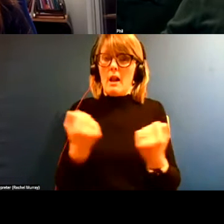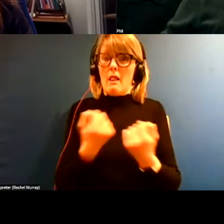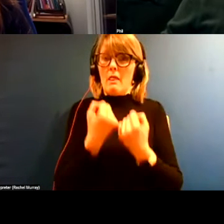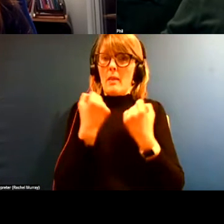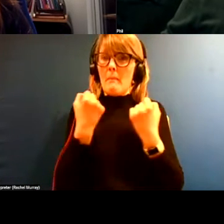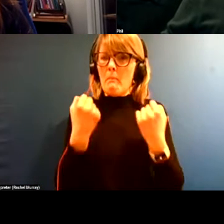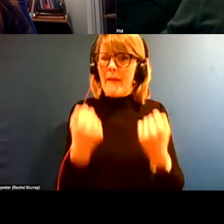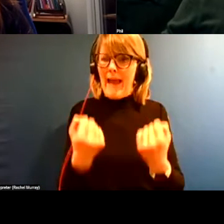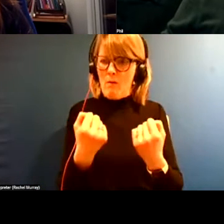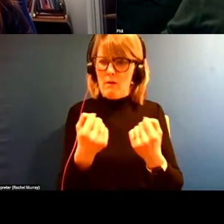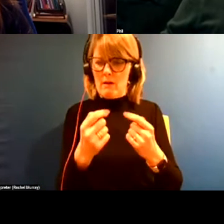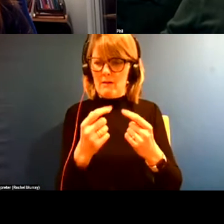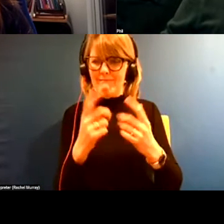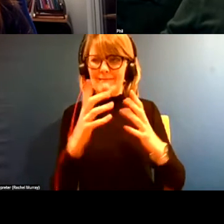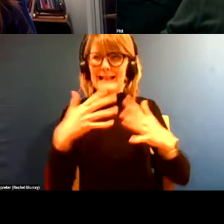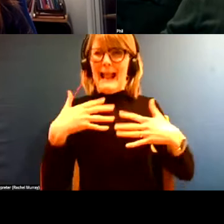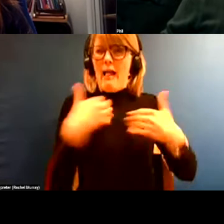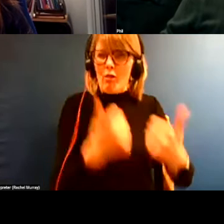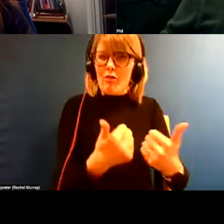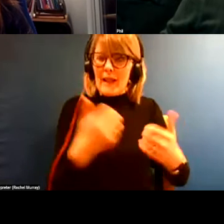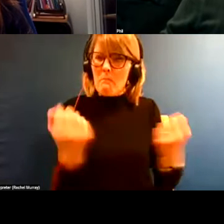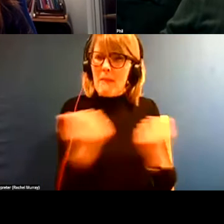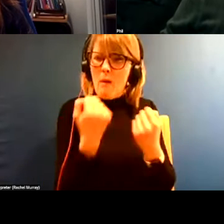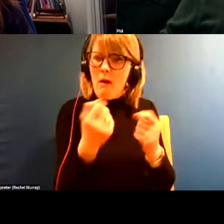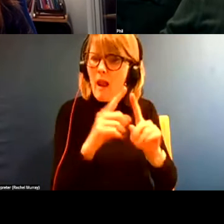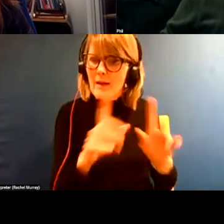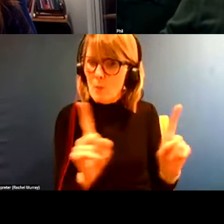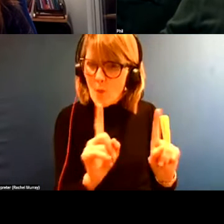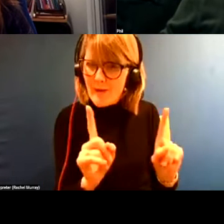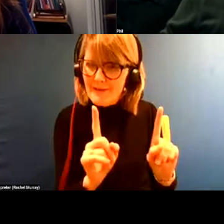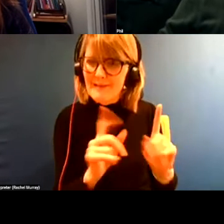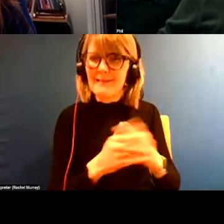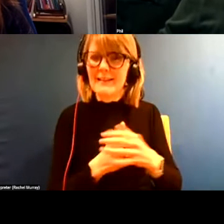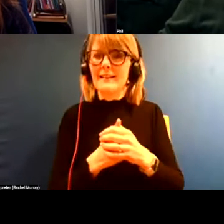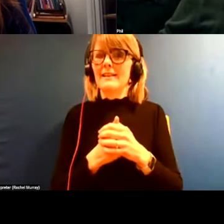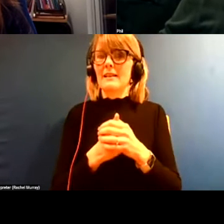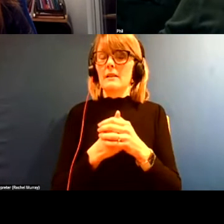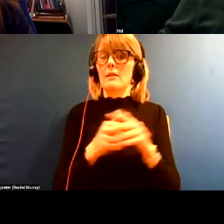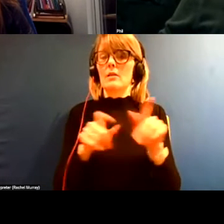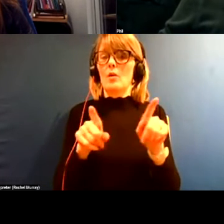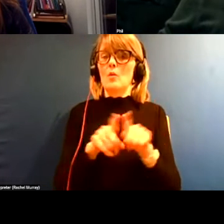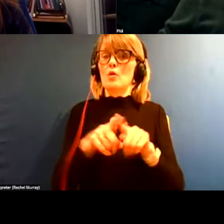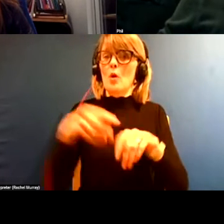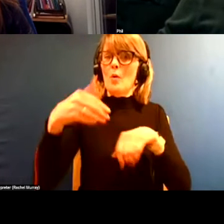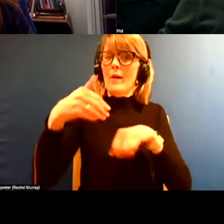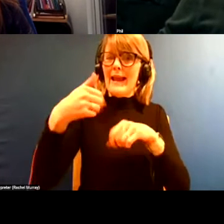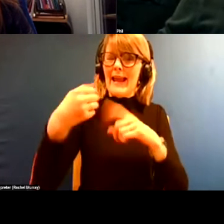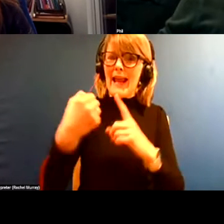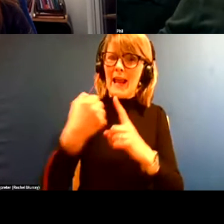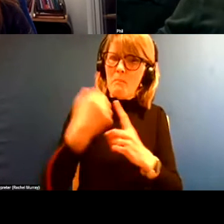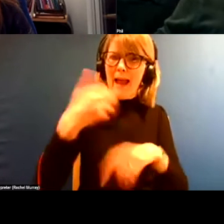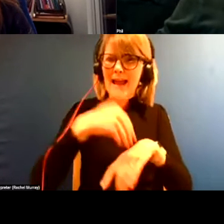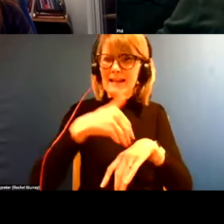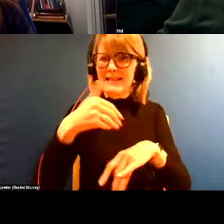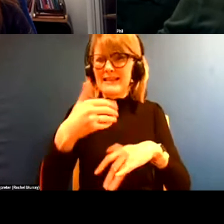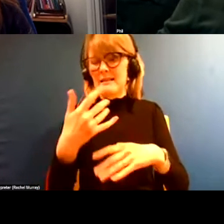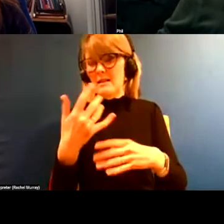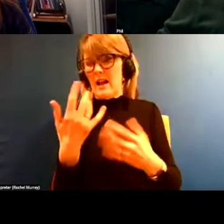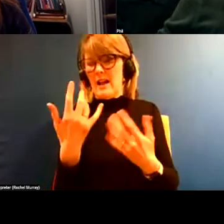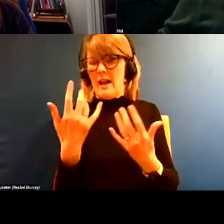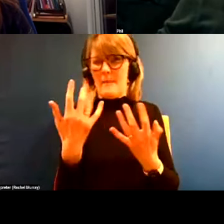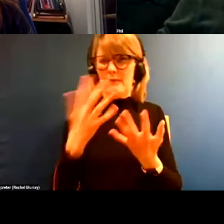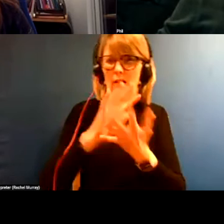healthy ways, and finally, the nature and impact of the misuse and abuse of